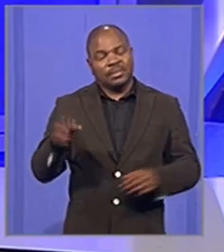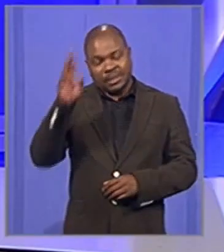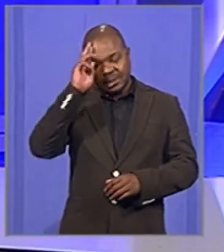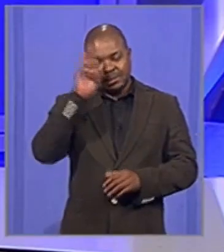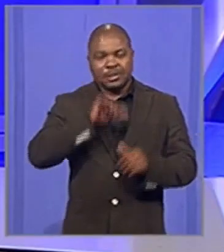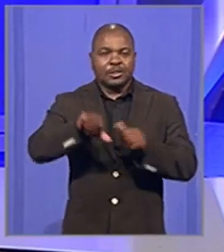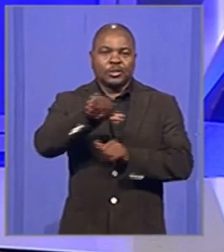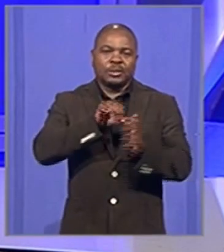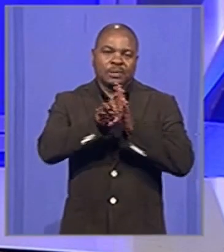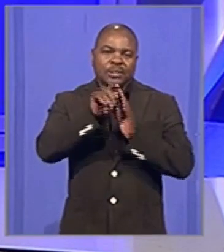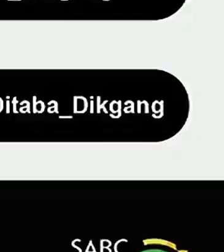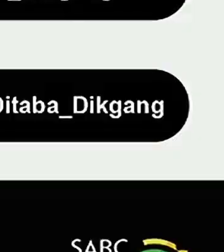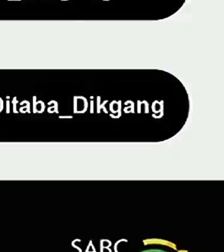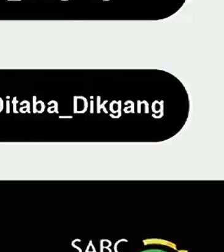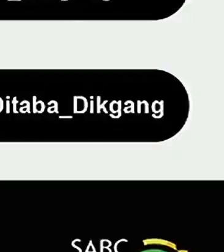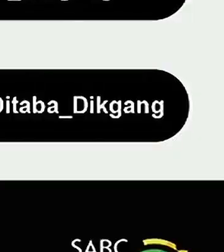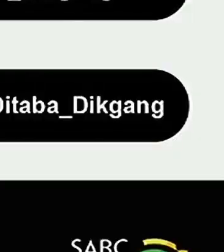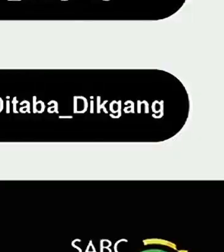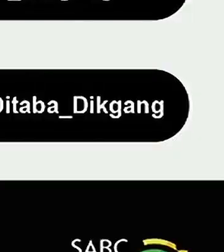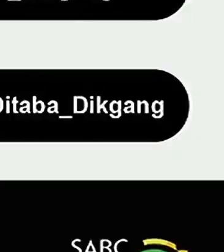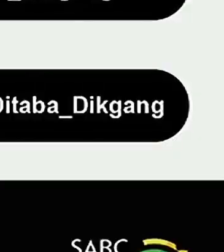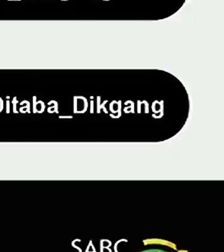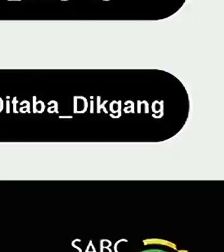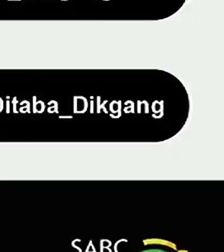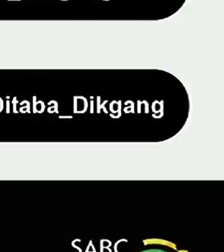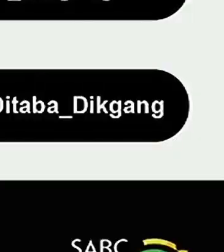lebale gore o ka ikgolaganya le rona mo mafaratlhatlheng a